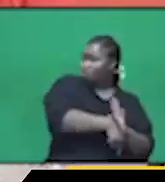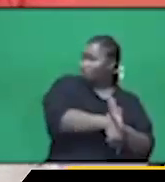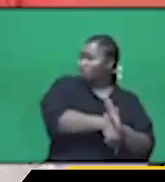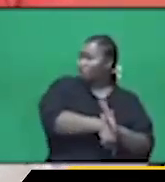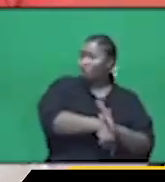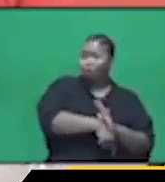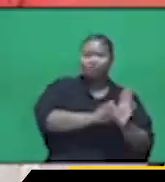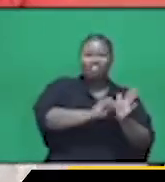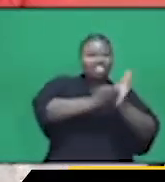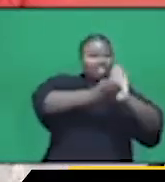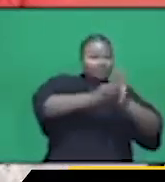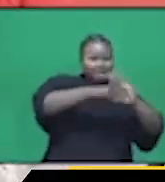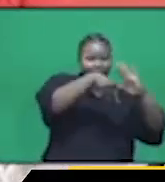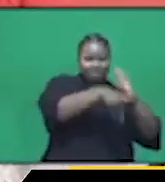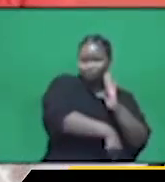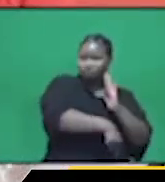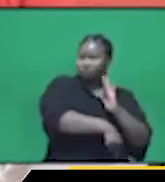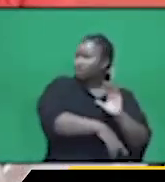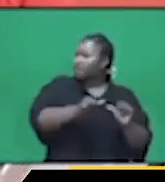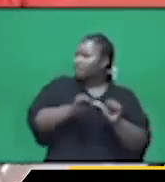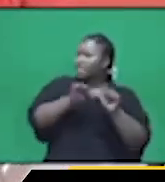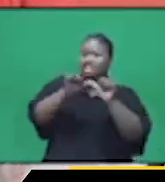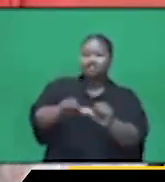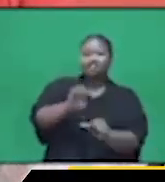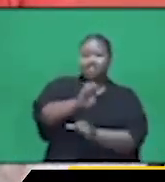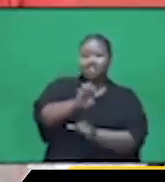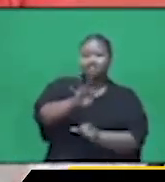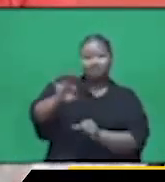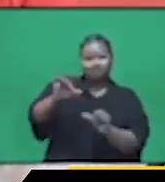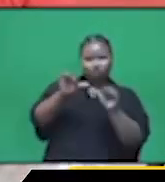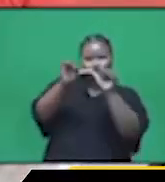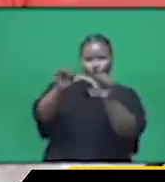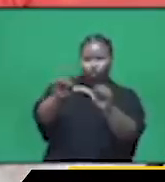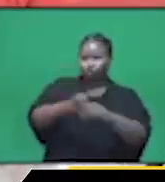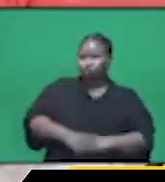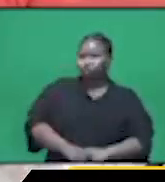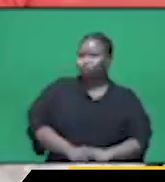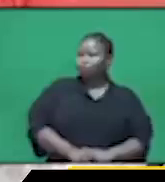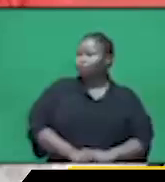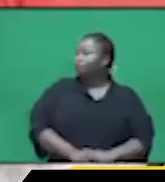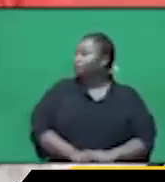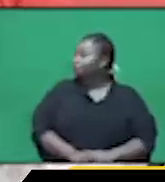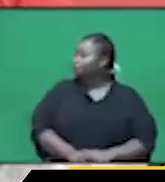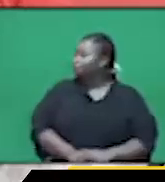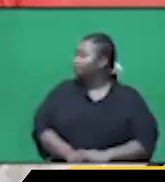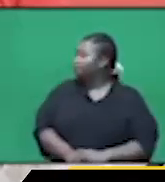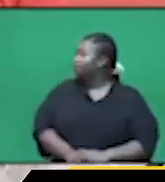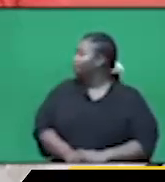phansi! Phezulu nge-EFF, phezulu eningabi ivoti zethu.